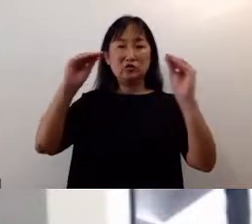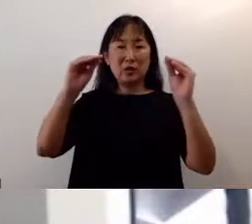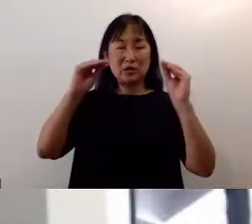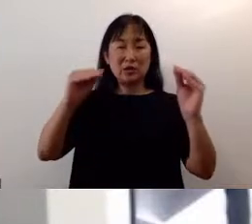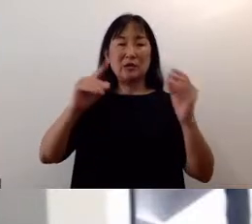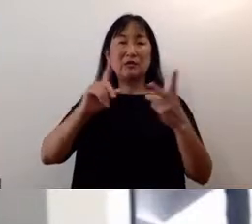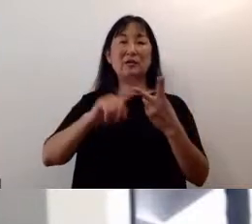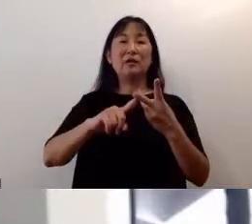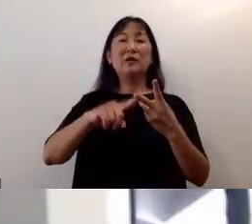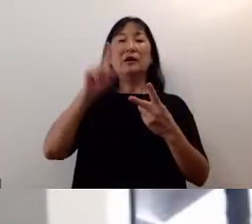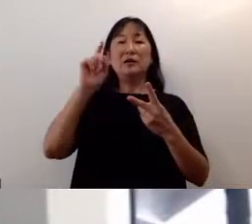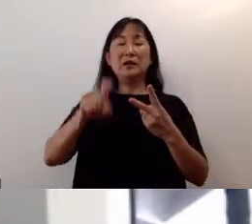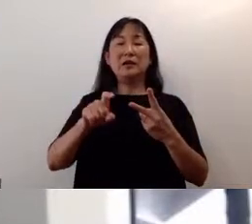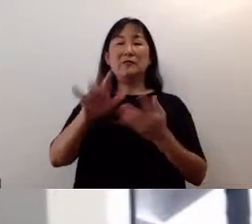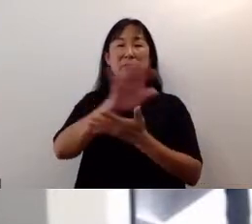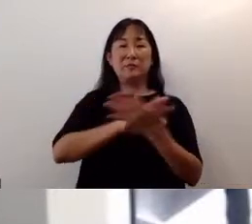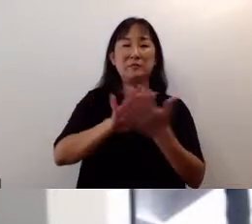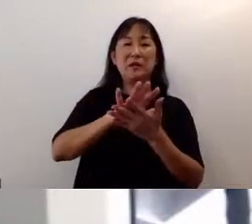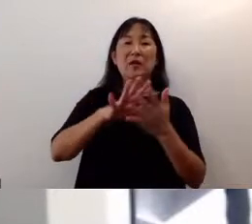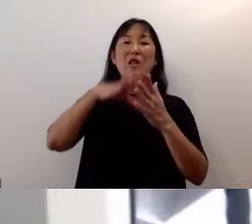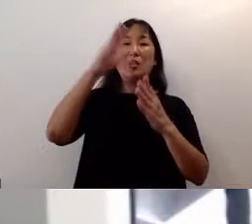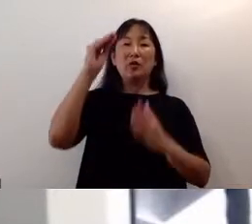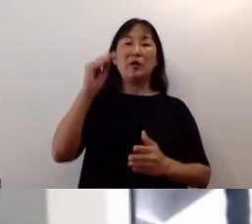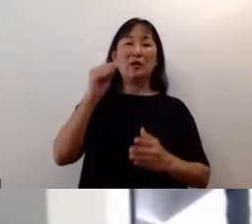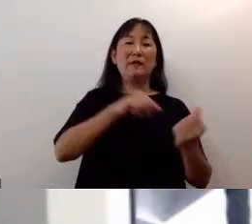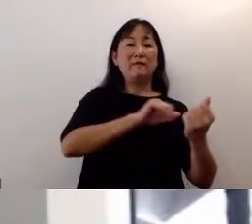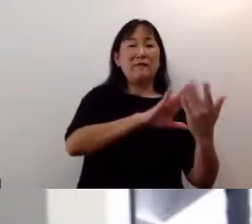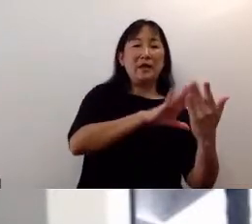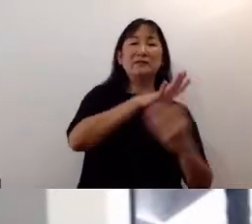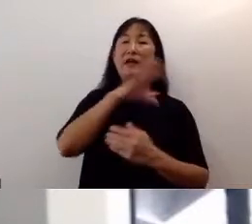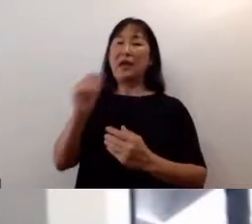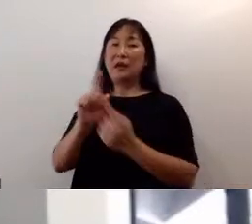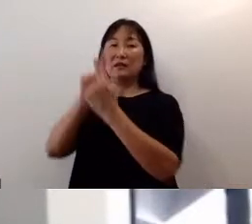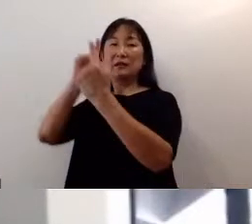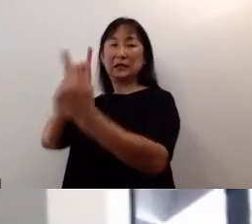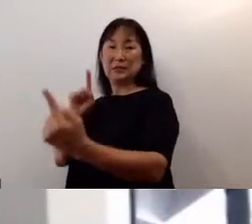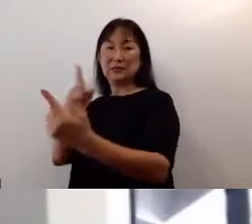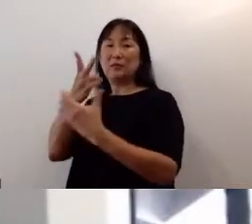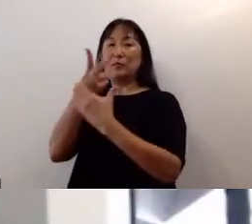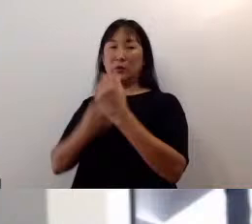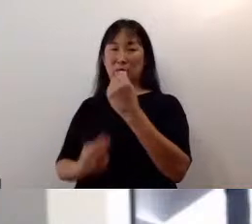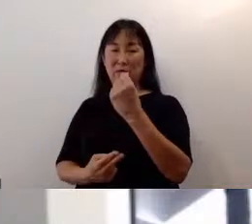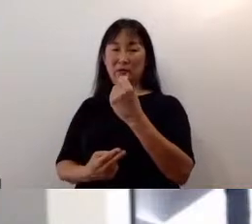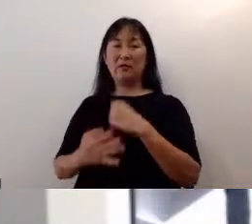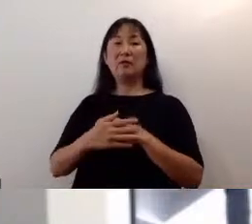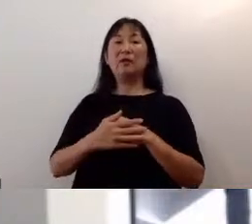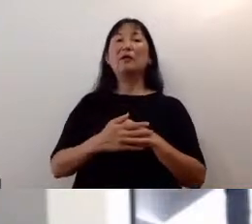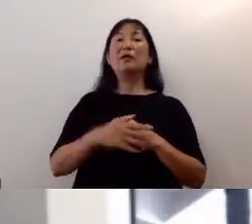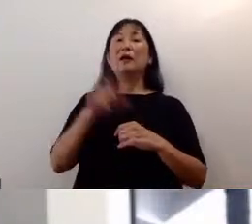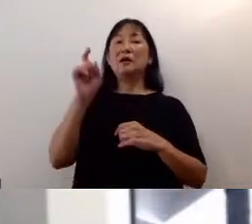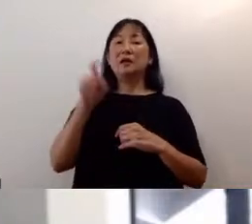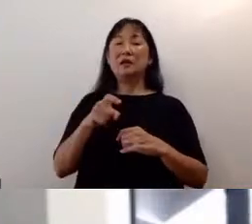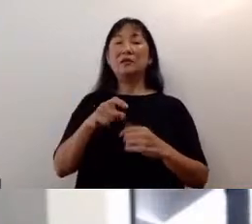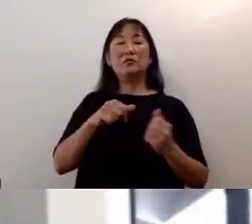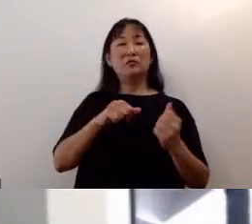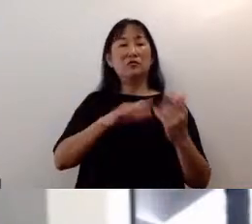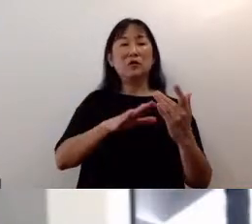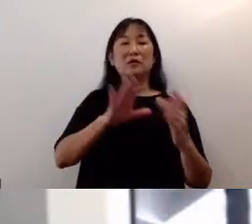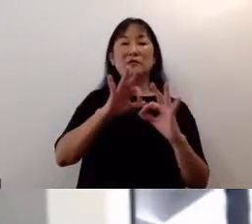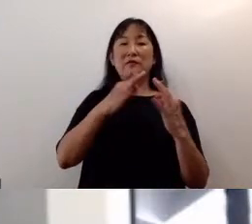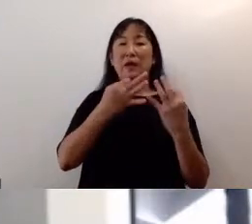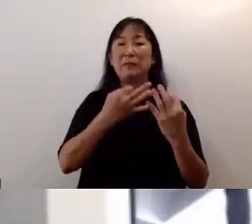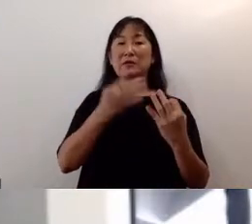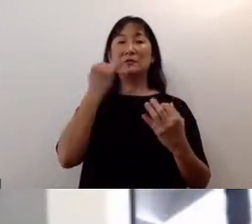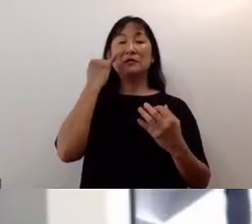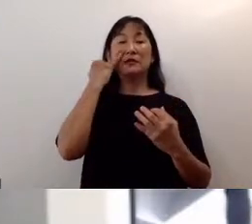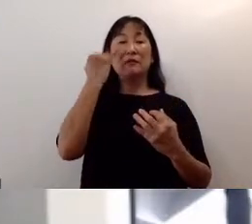blended learning for both face-to-face and distance, a need for addressing families that want to keep their students at